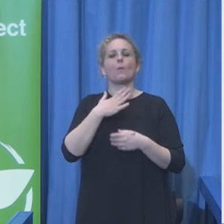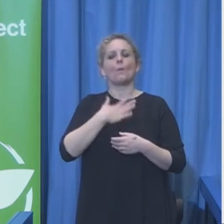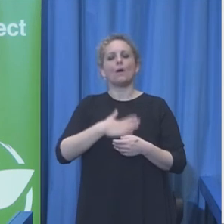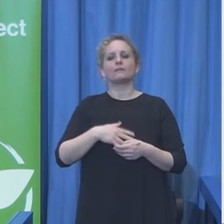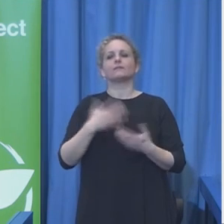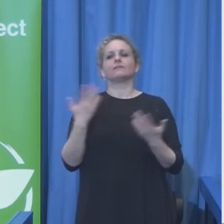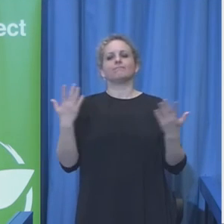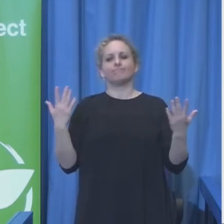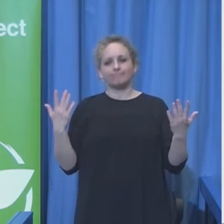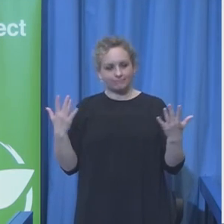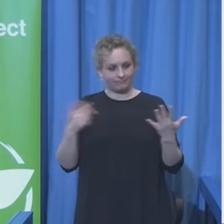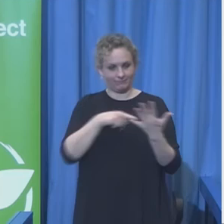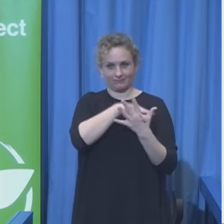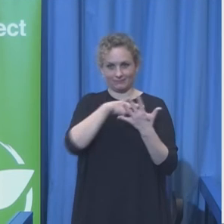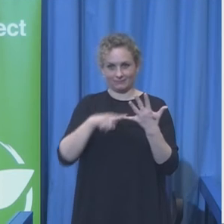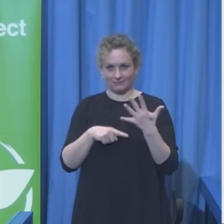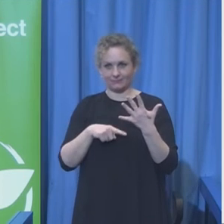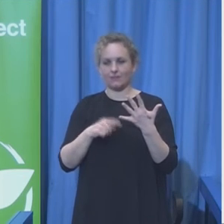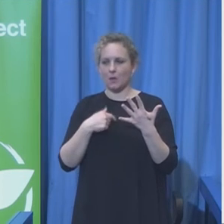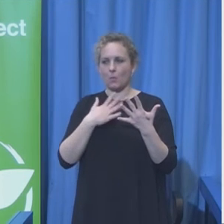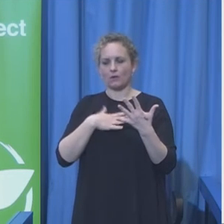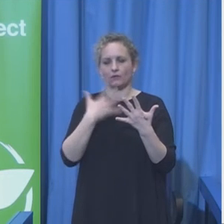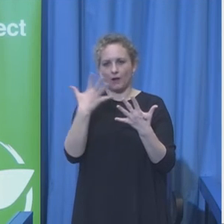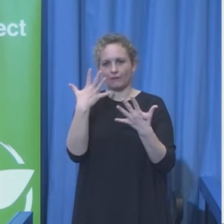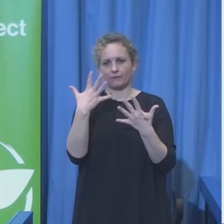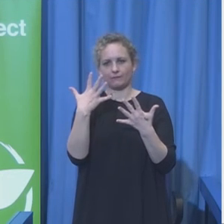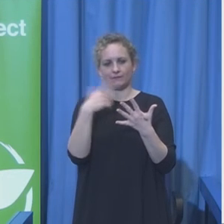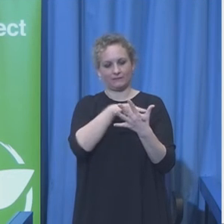five priorities. And hopefully in